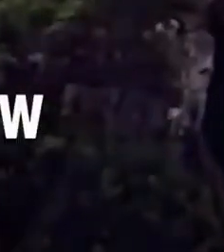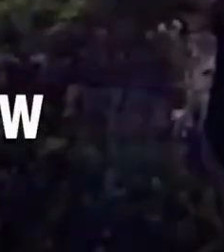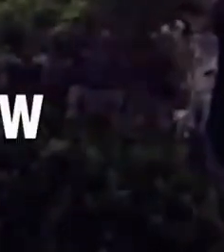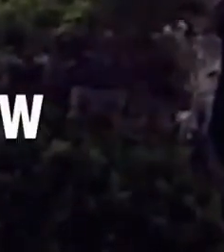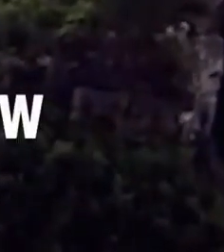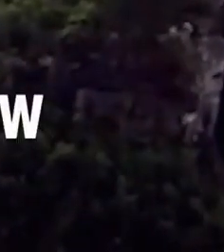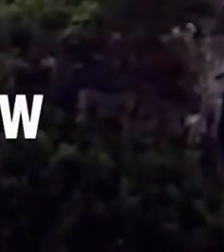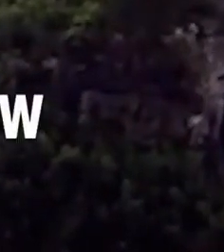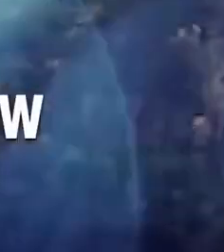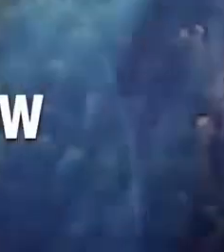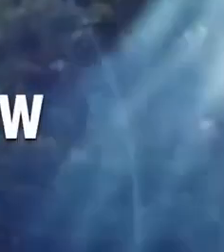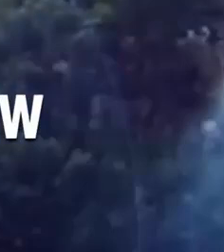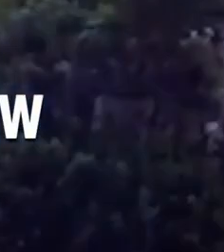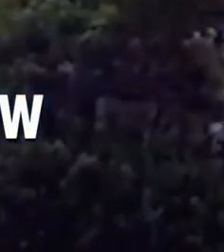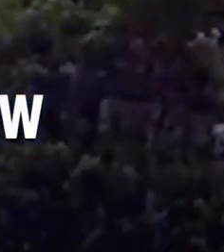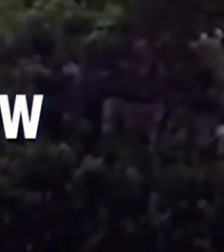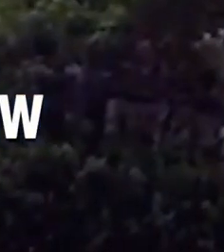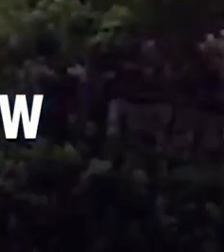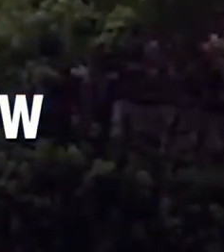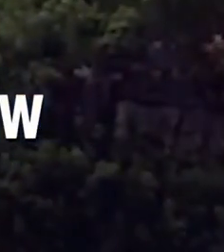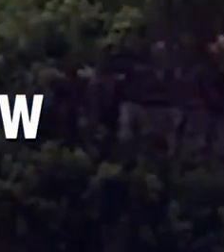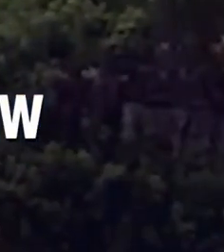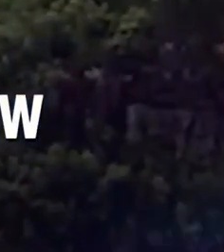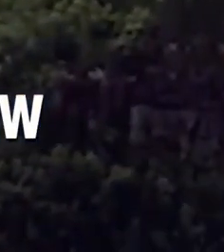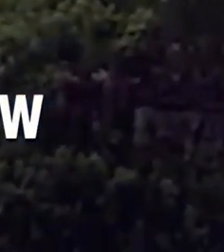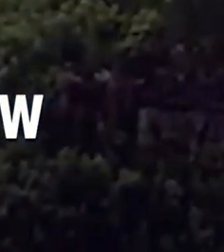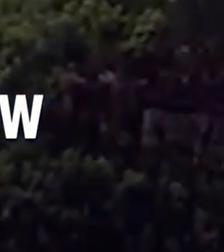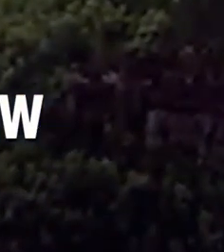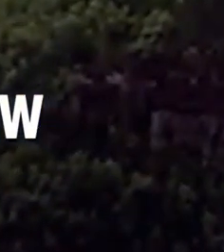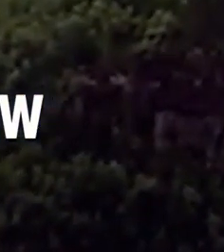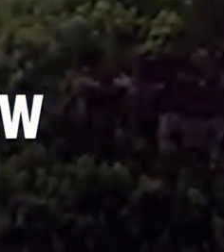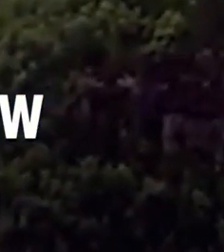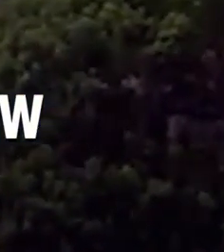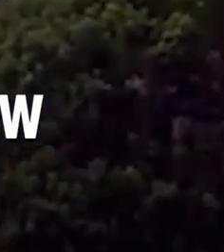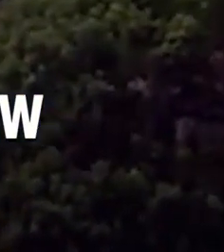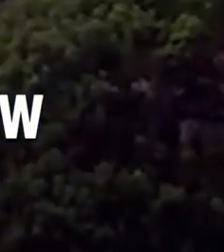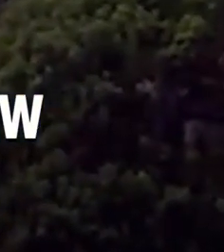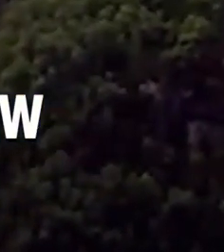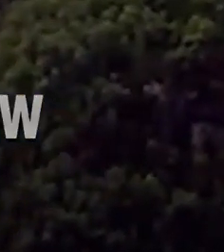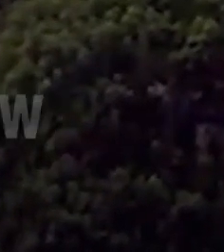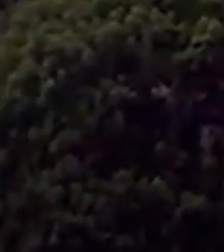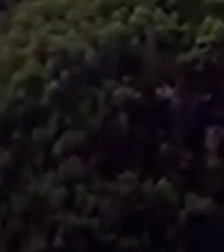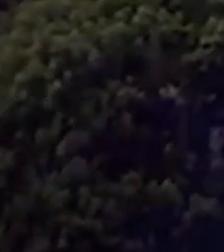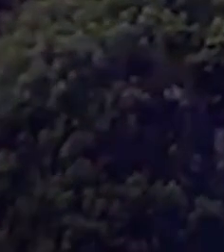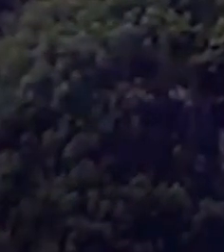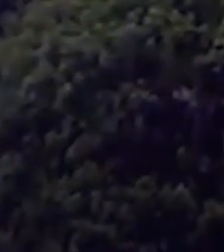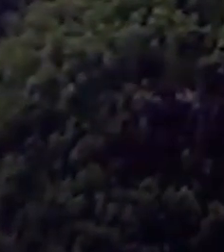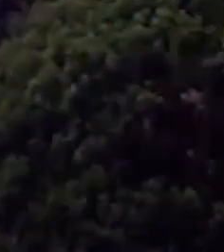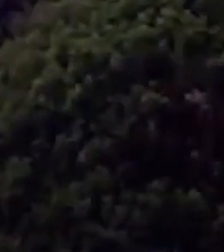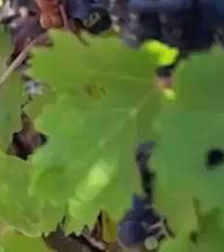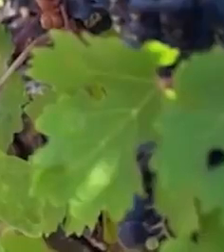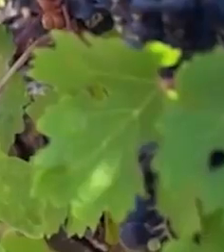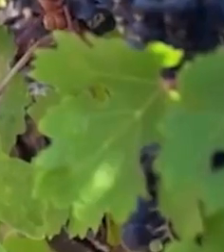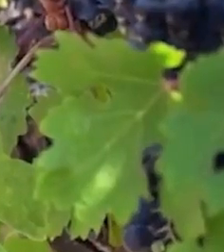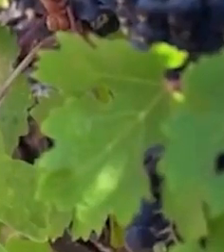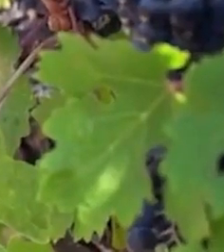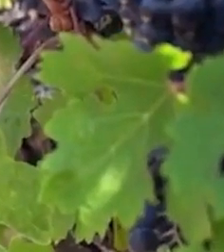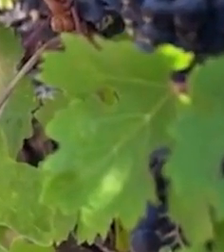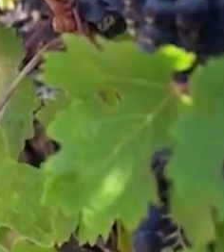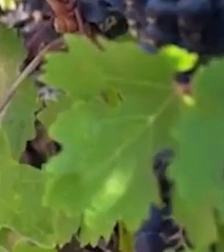the blossoms that grow in the valley, to